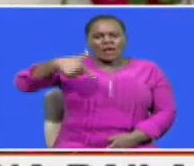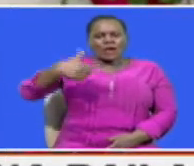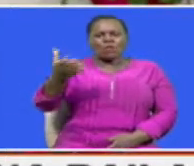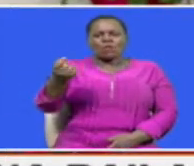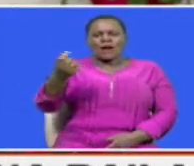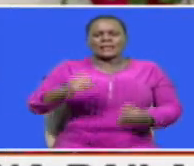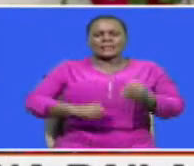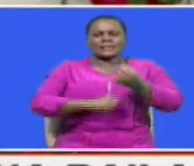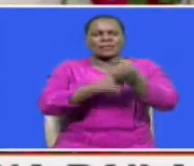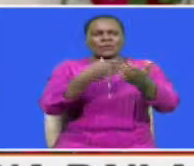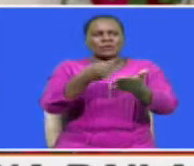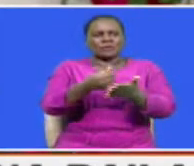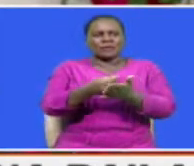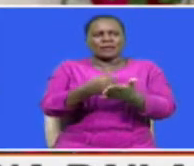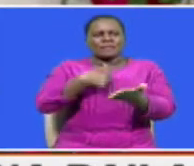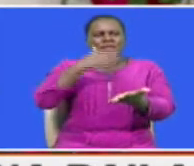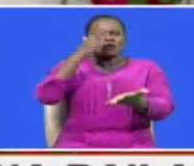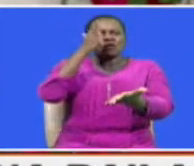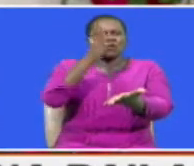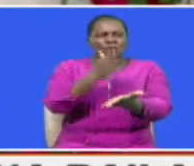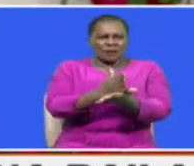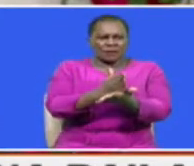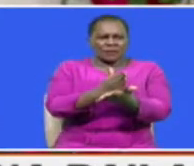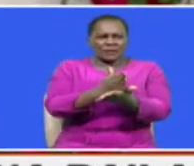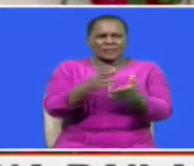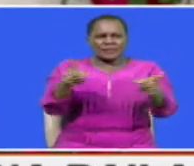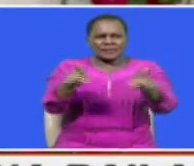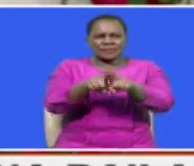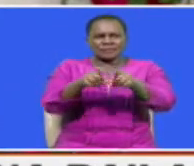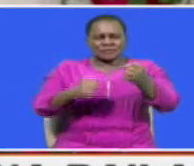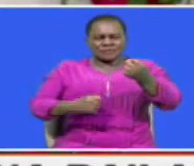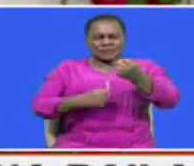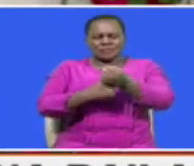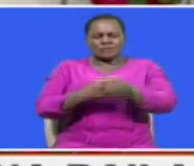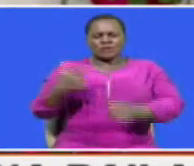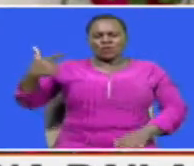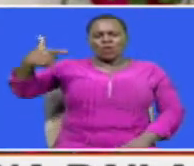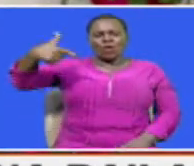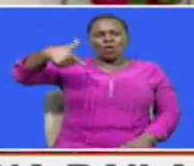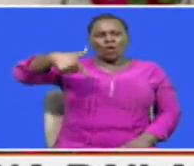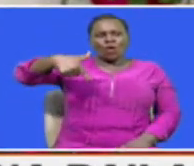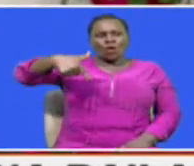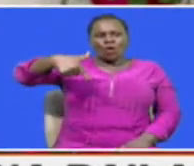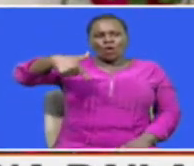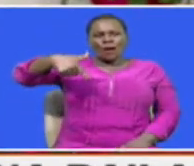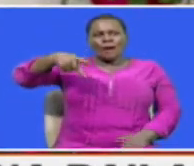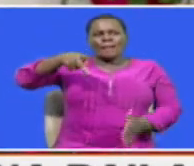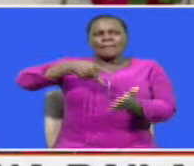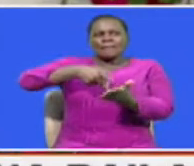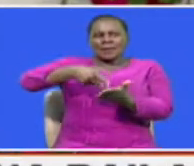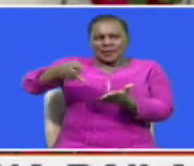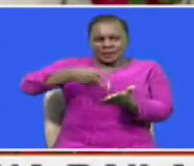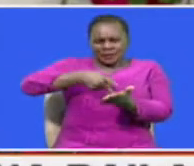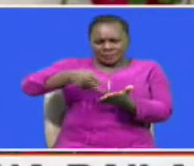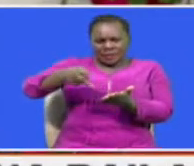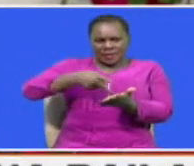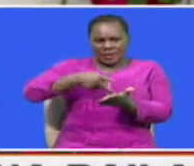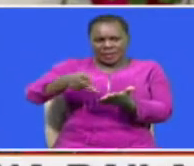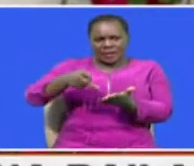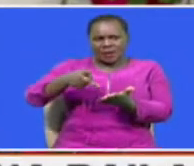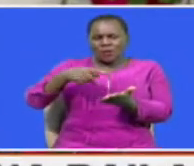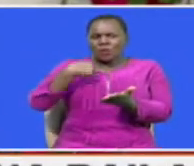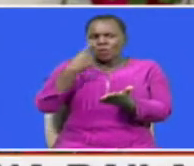unga. I can confirm even the subsidy of oil is being paid by none